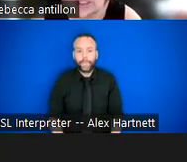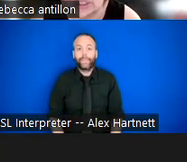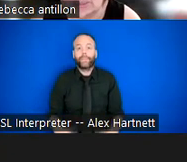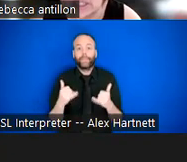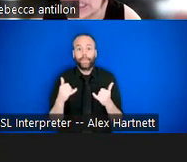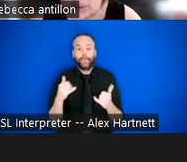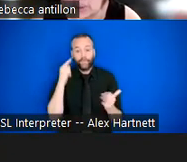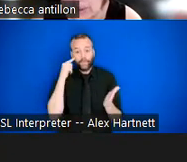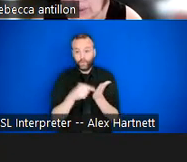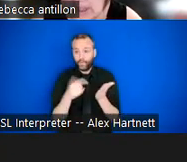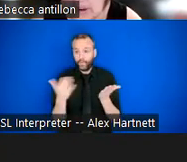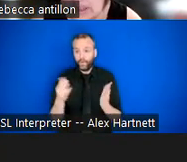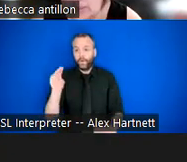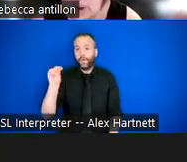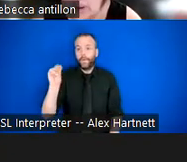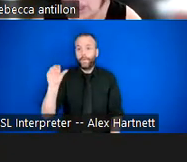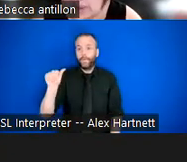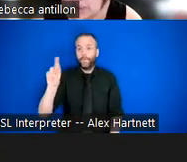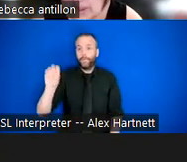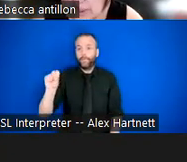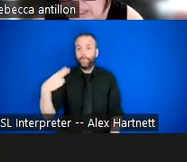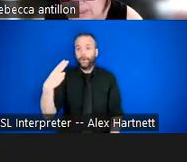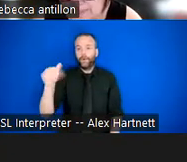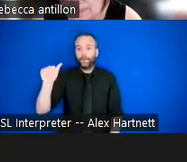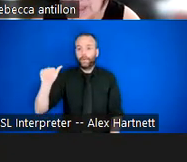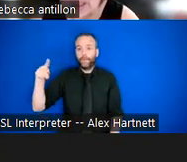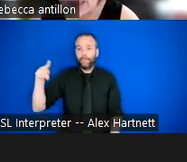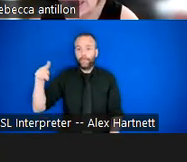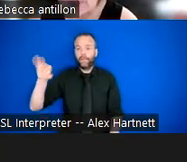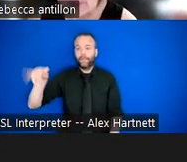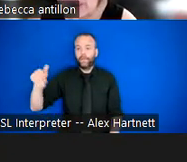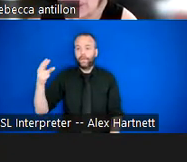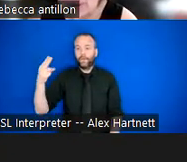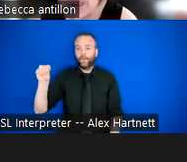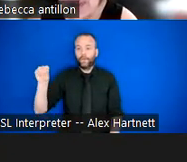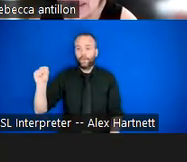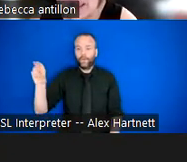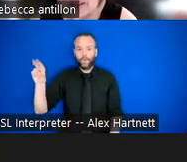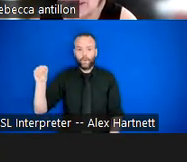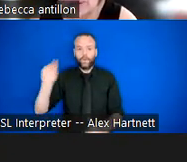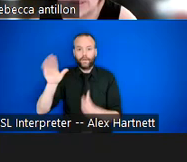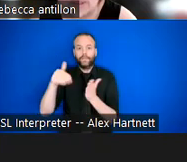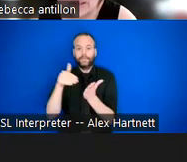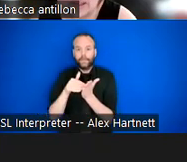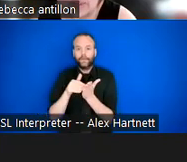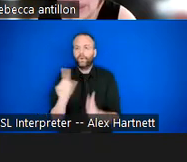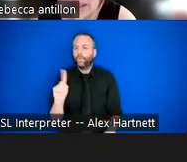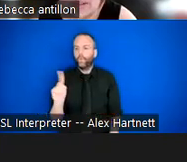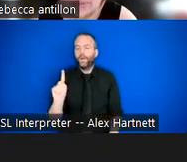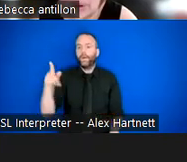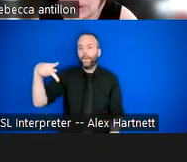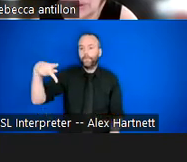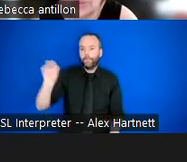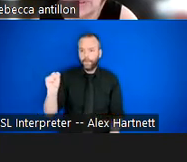Johnson LGBTQ Drop-In Center at the Palm Springs location. Here, youth have access to a safe